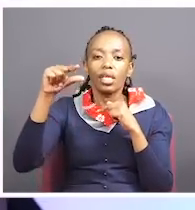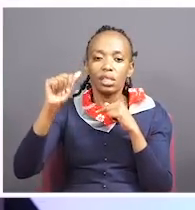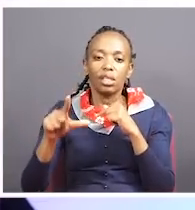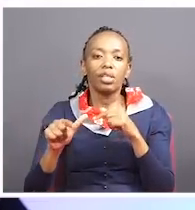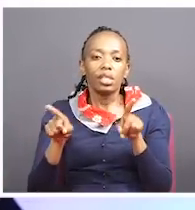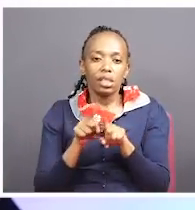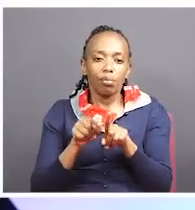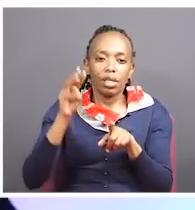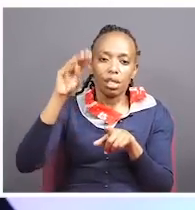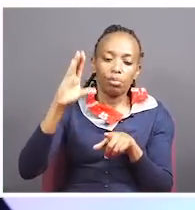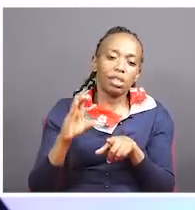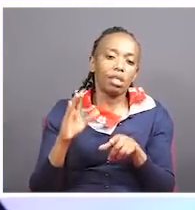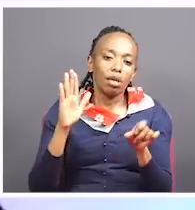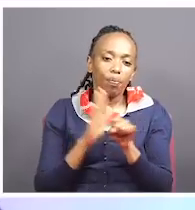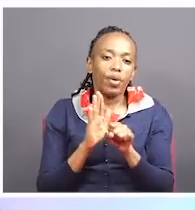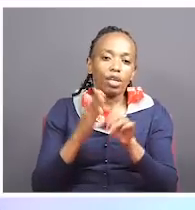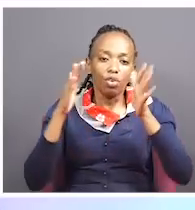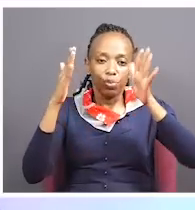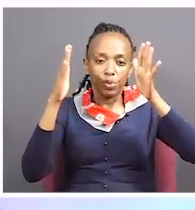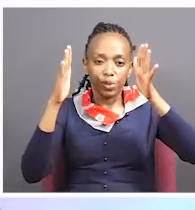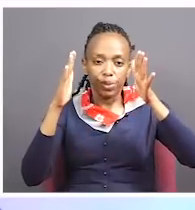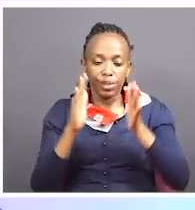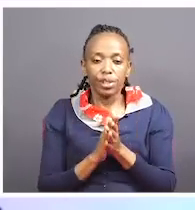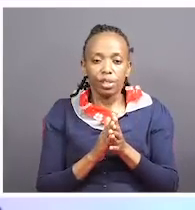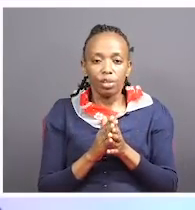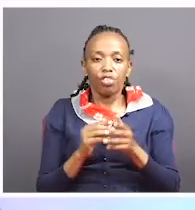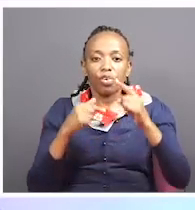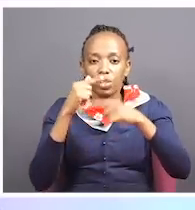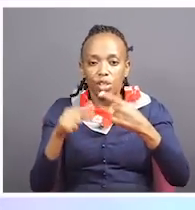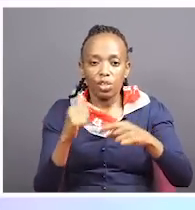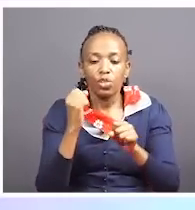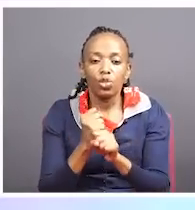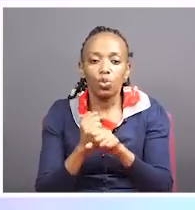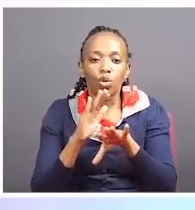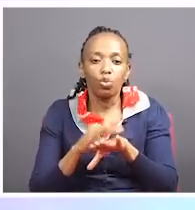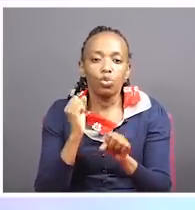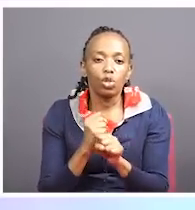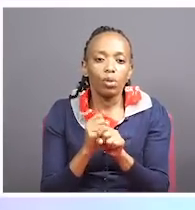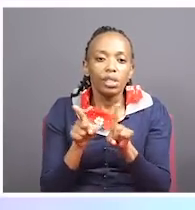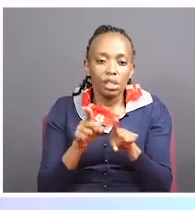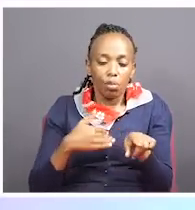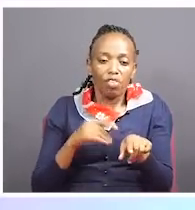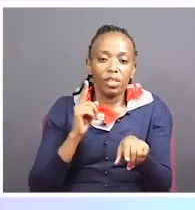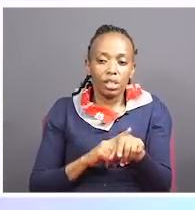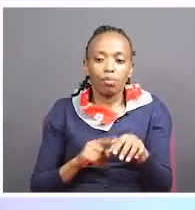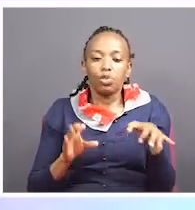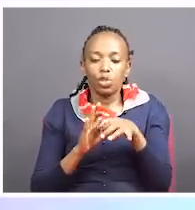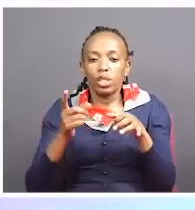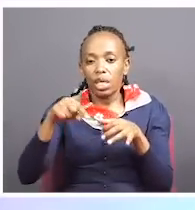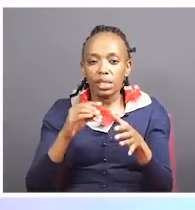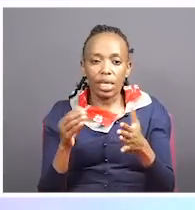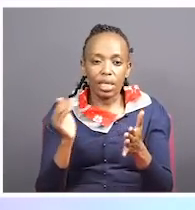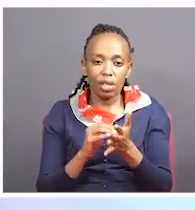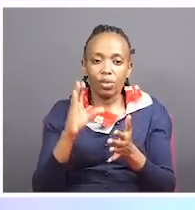Nigel DeMello, as our moderator. Many, many congratulations to him for continuing to do a good job and for making time to join